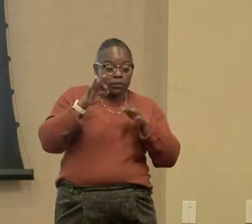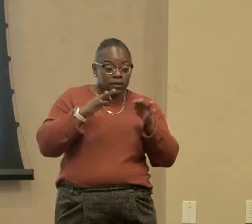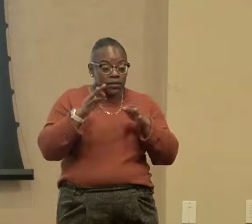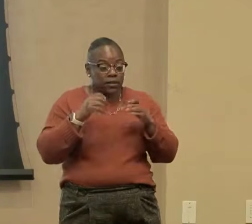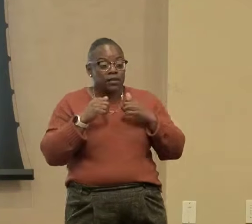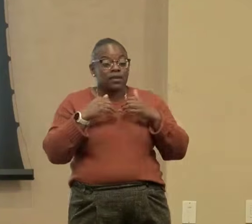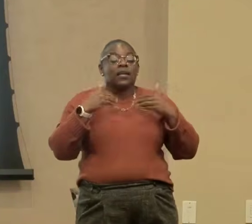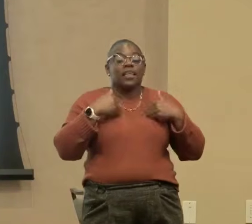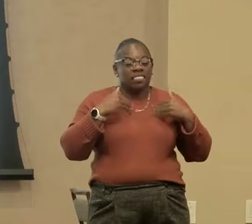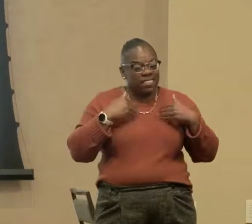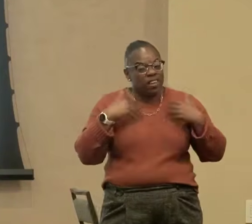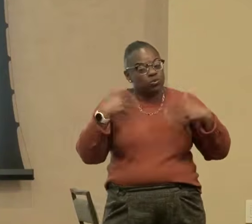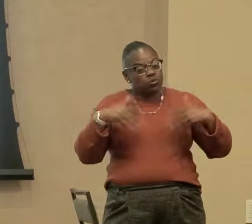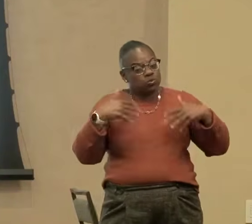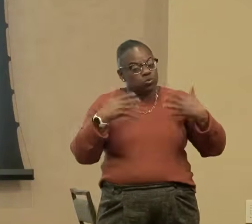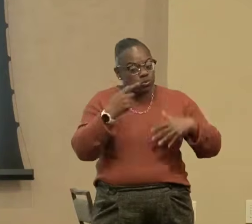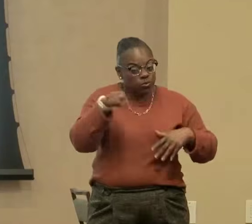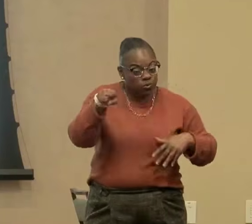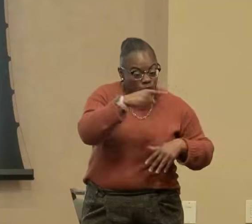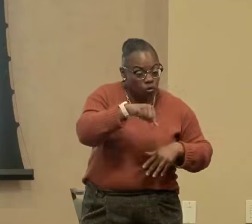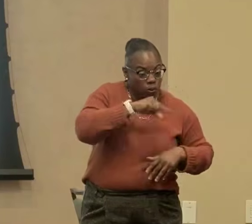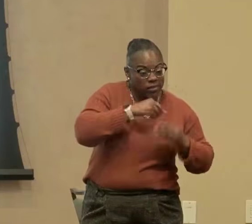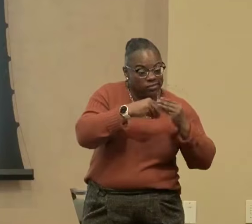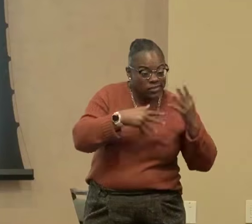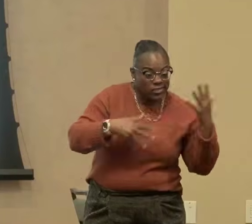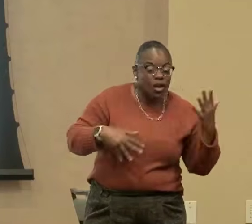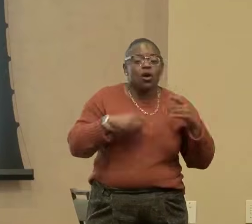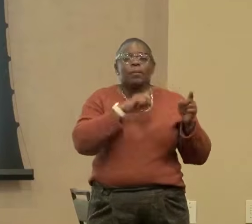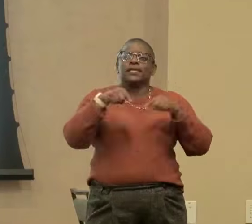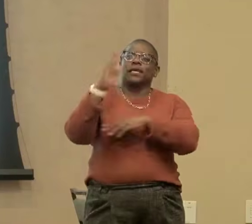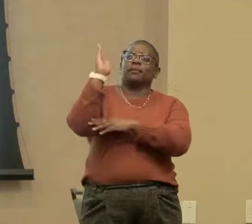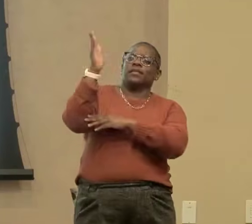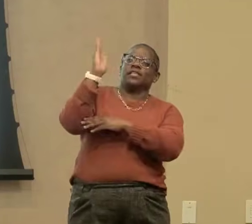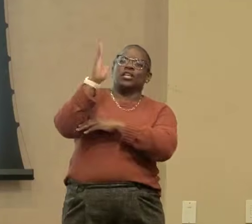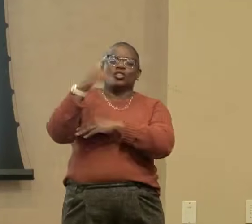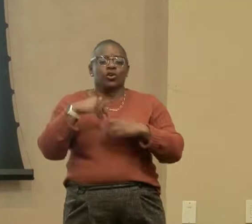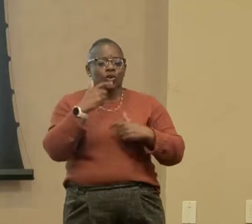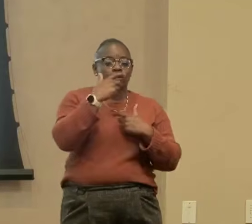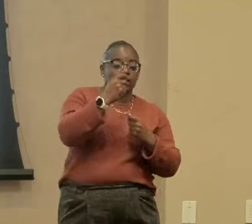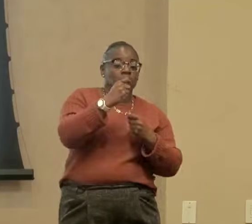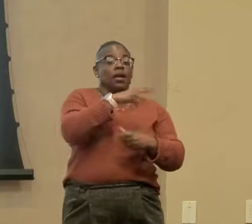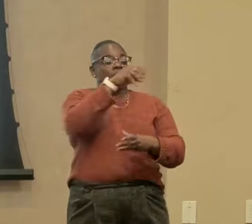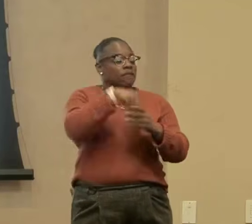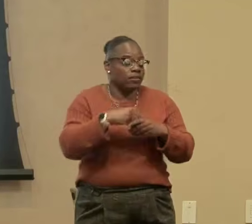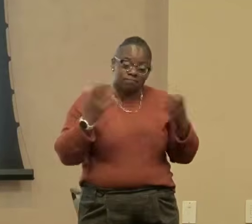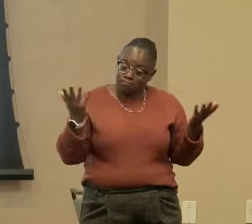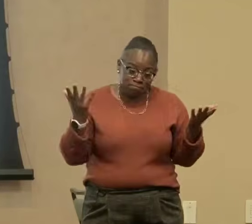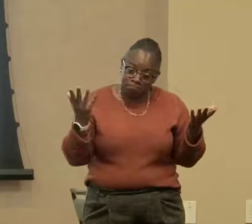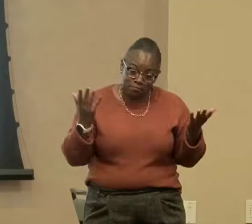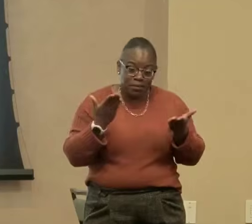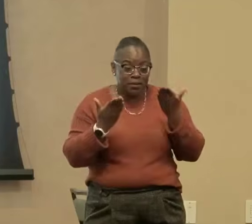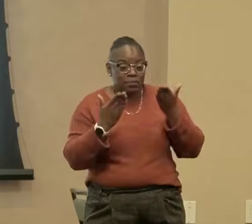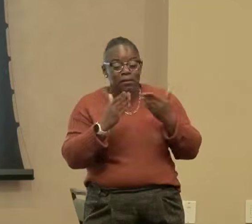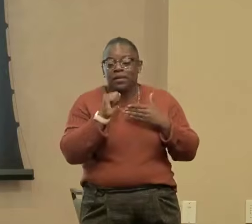rigorous eligibility criteria, so that does not mean that because you attended this talk or you're interested, you may be able to enroll, but there's nothing better